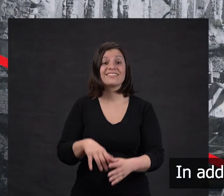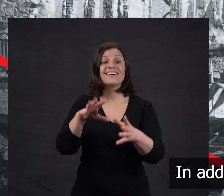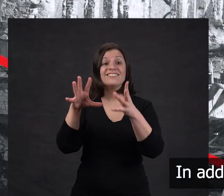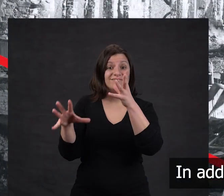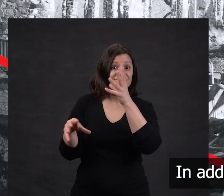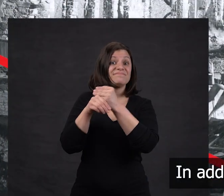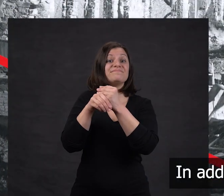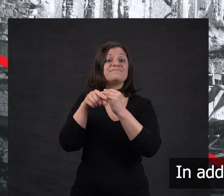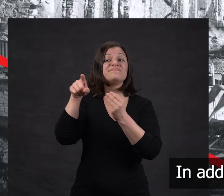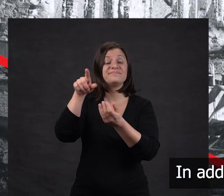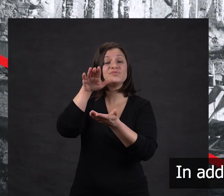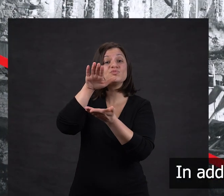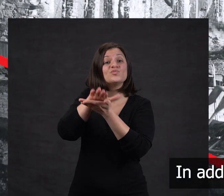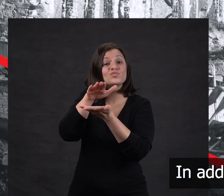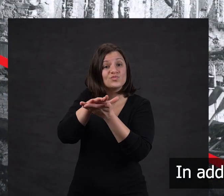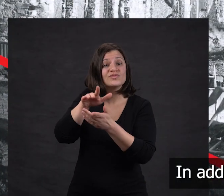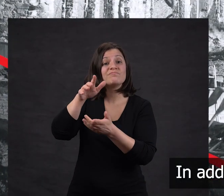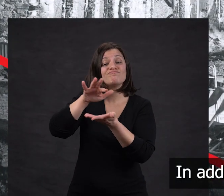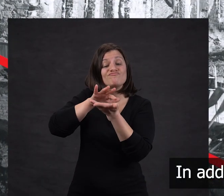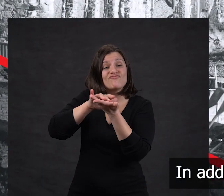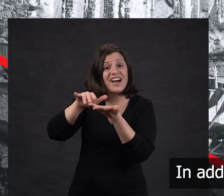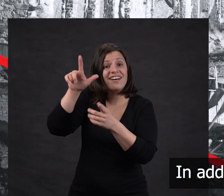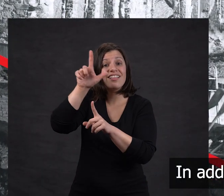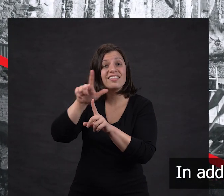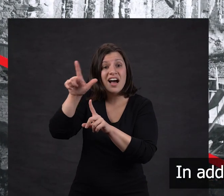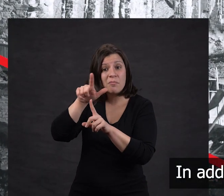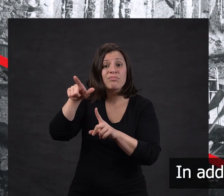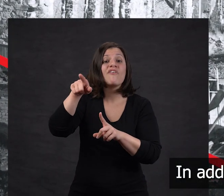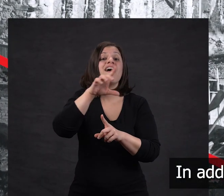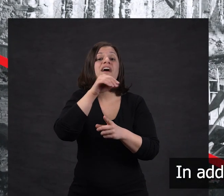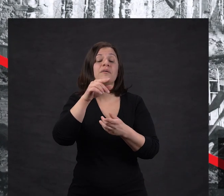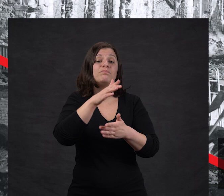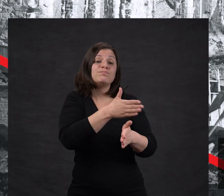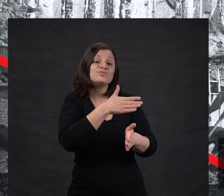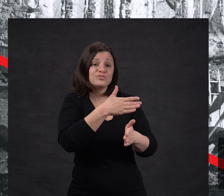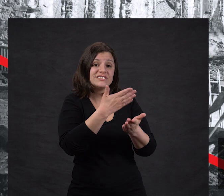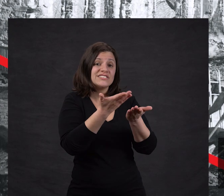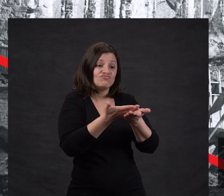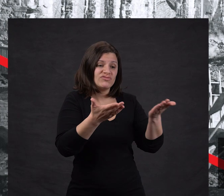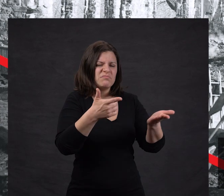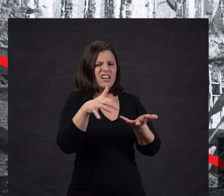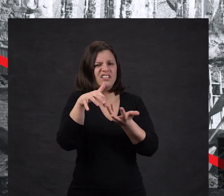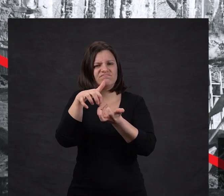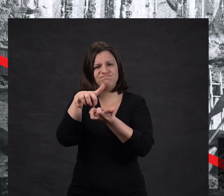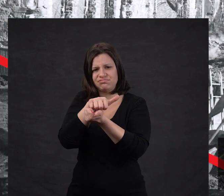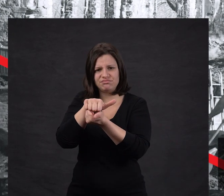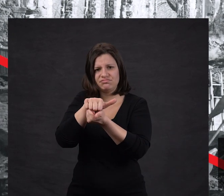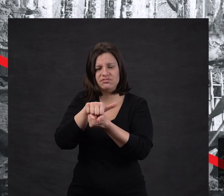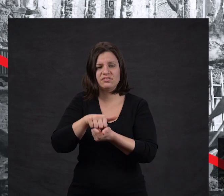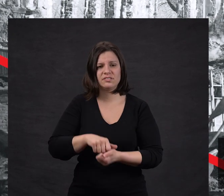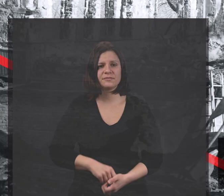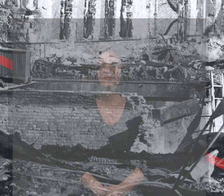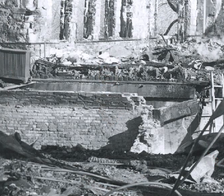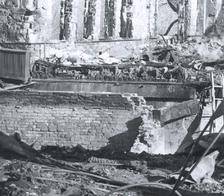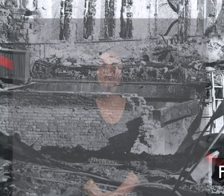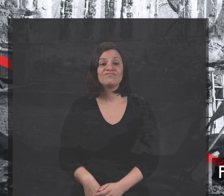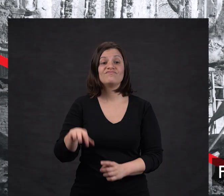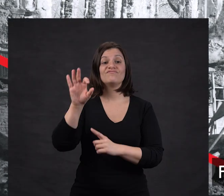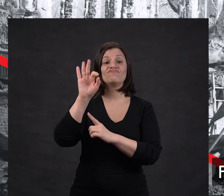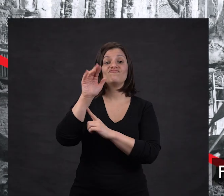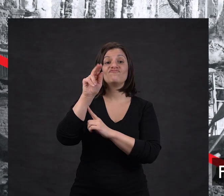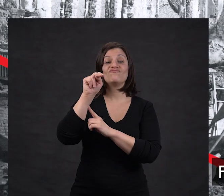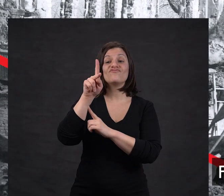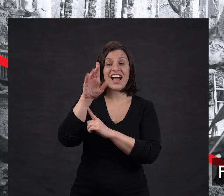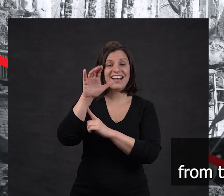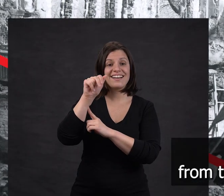In addition, the school's braille library and musical instruments were all destroyed. Frank Cancino graduation photo.